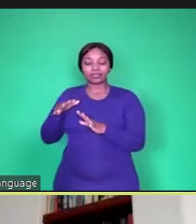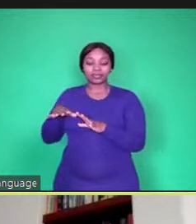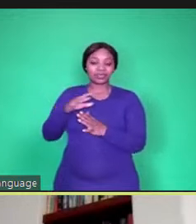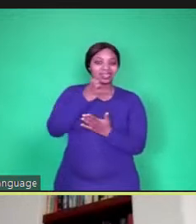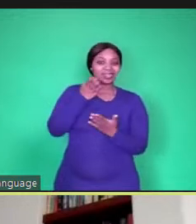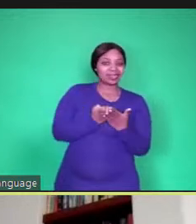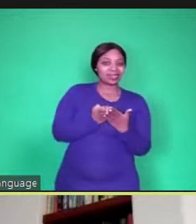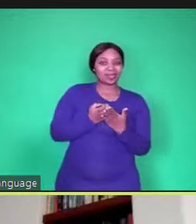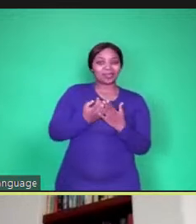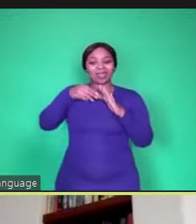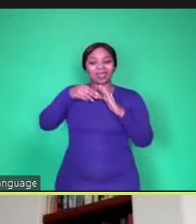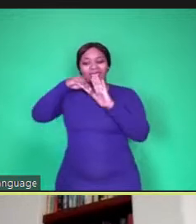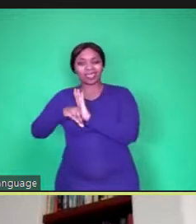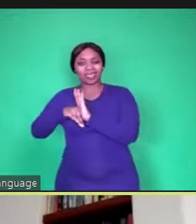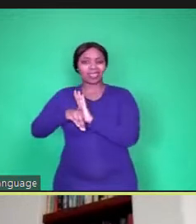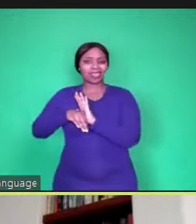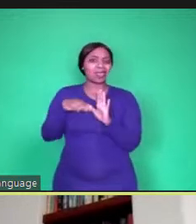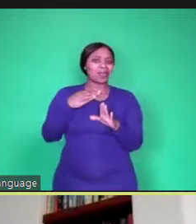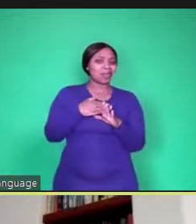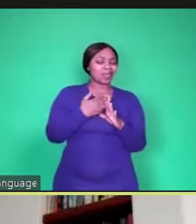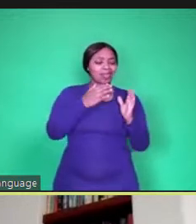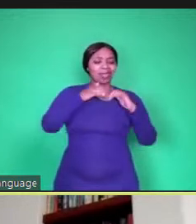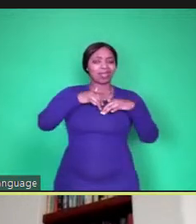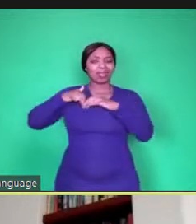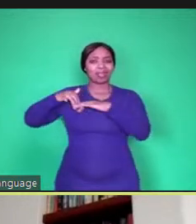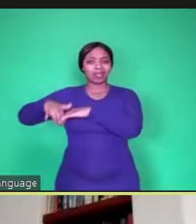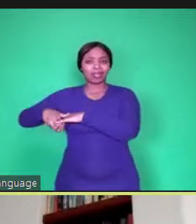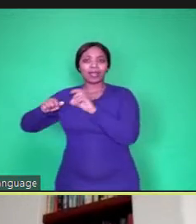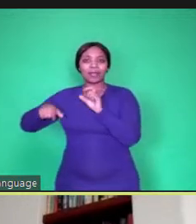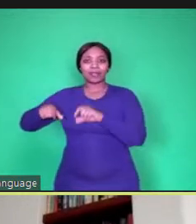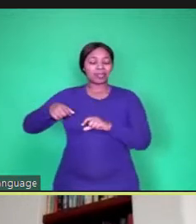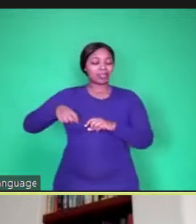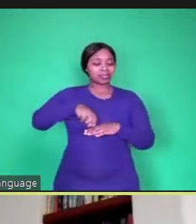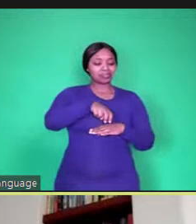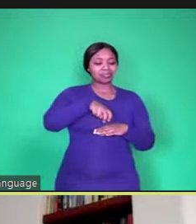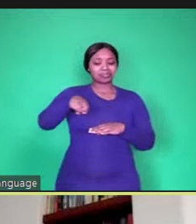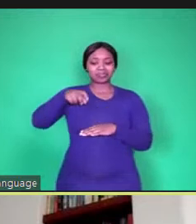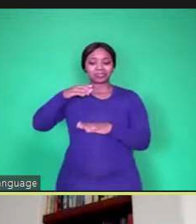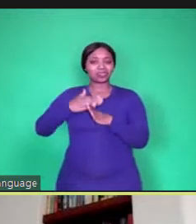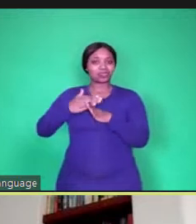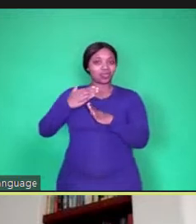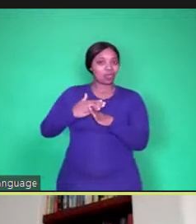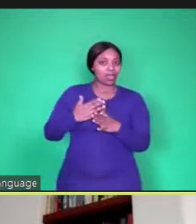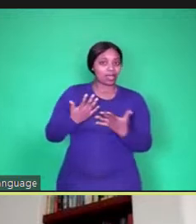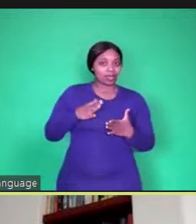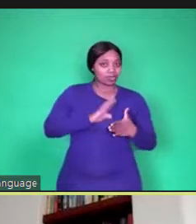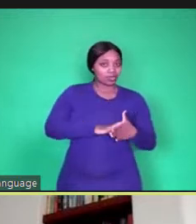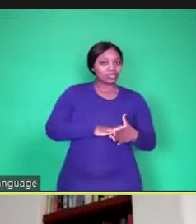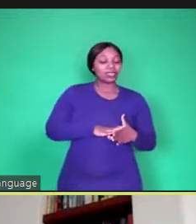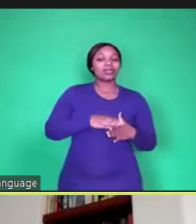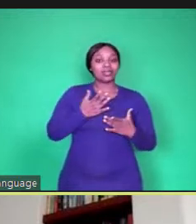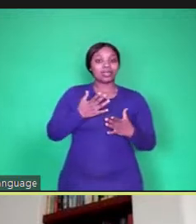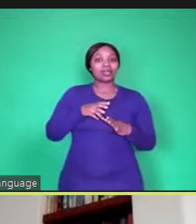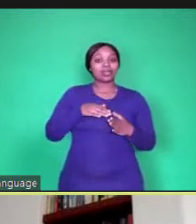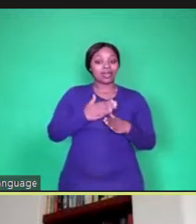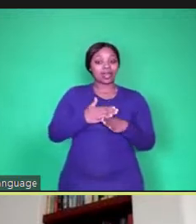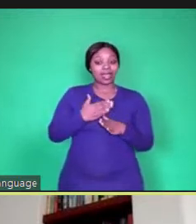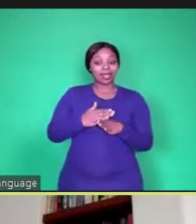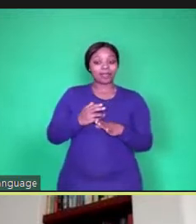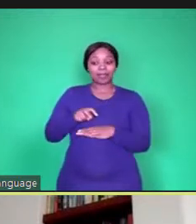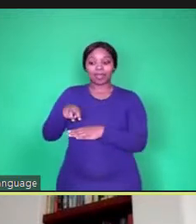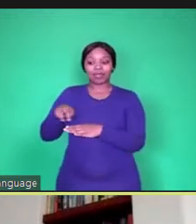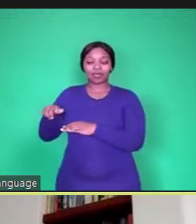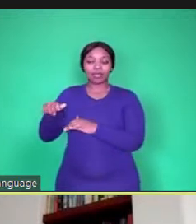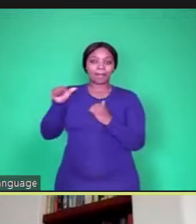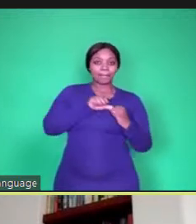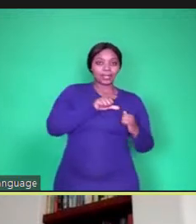and increasing unemployment, people no longer migrated to look for work and labor migrants had to return home because of losing work.